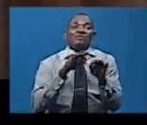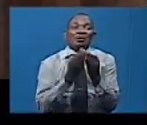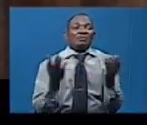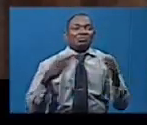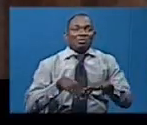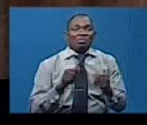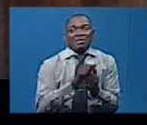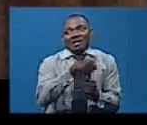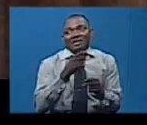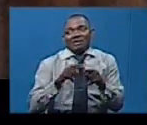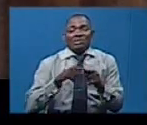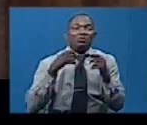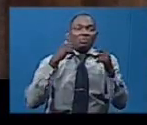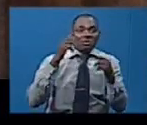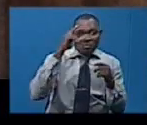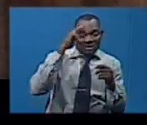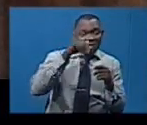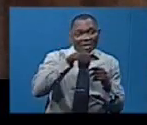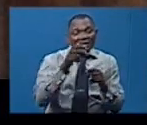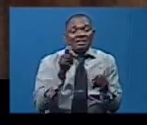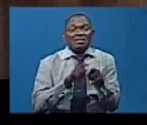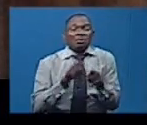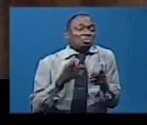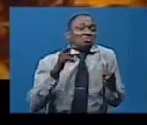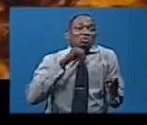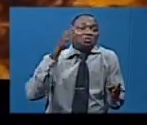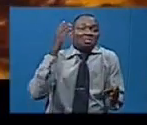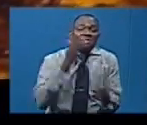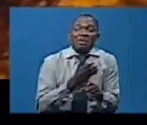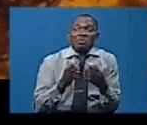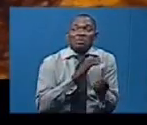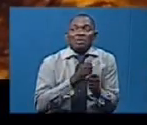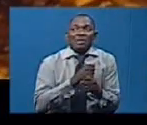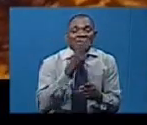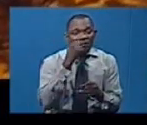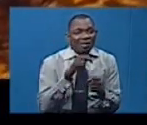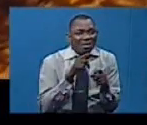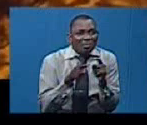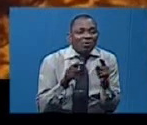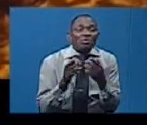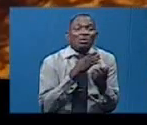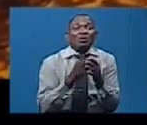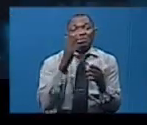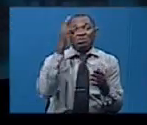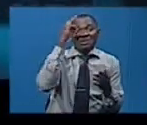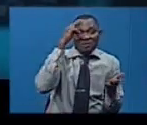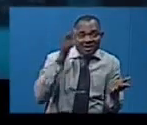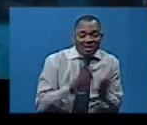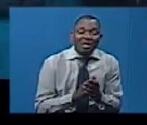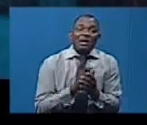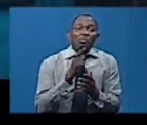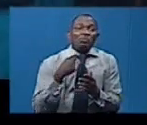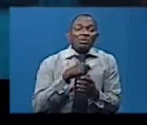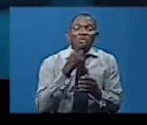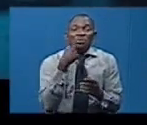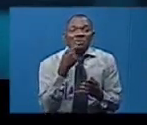a host of other reasons. Others, too, do it just for the fun of it. But whatever the reason, who